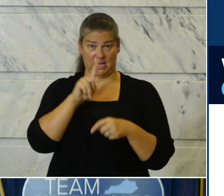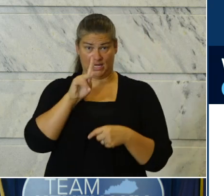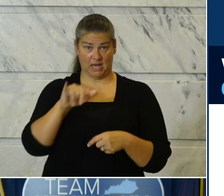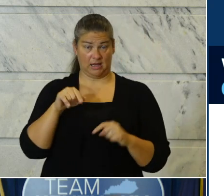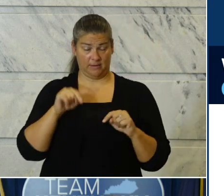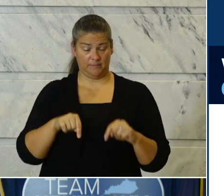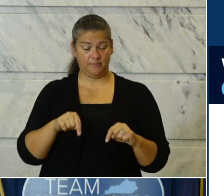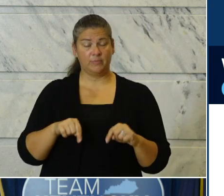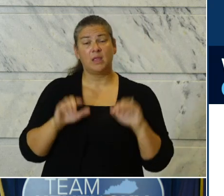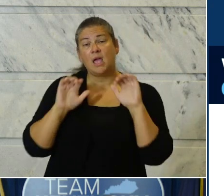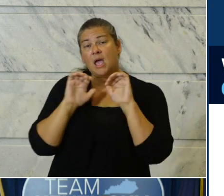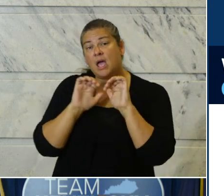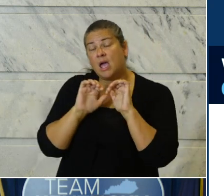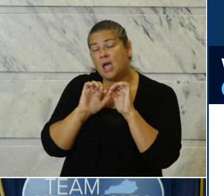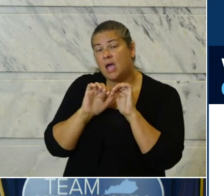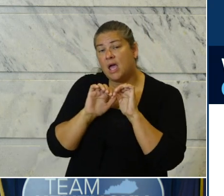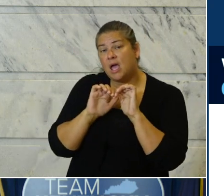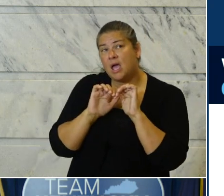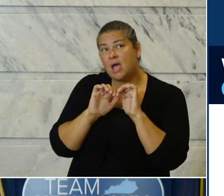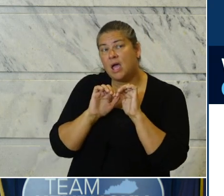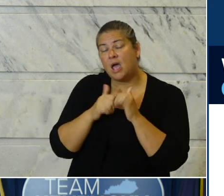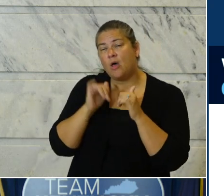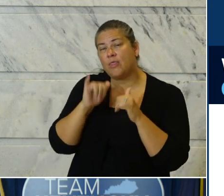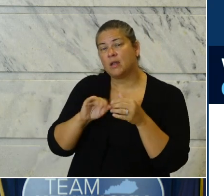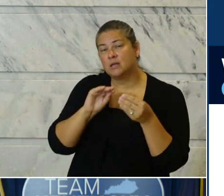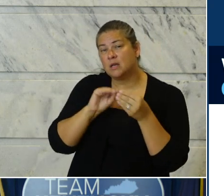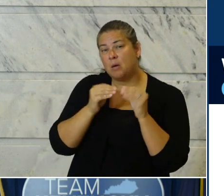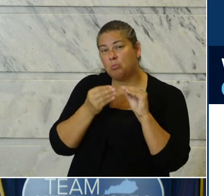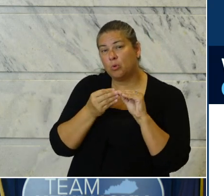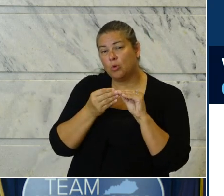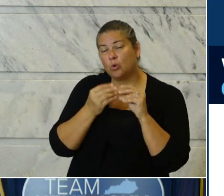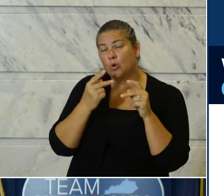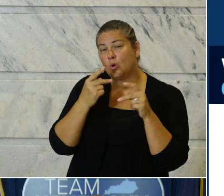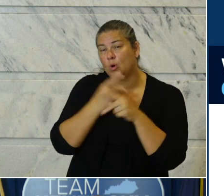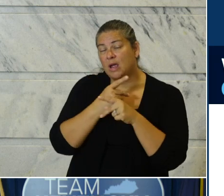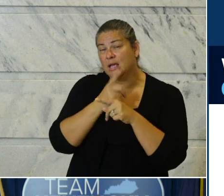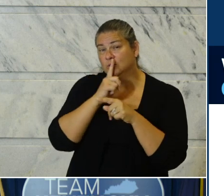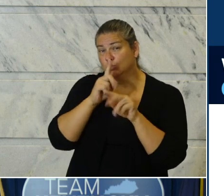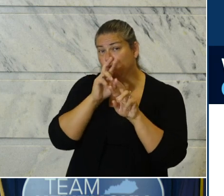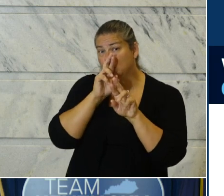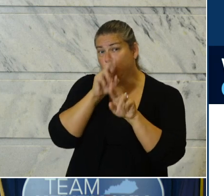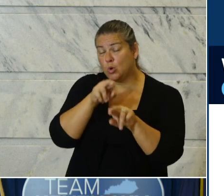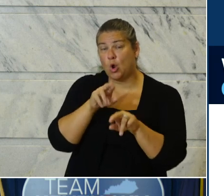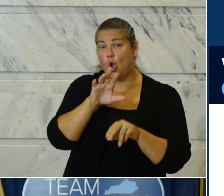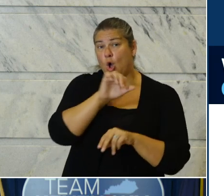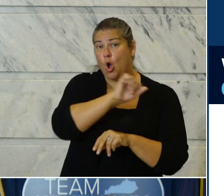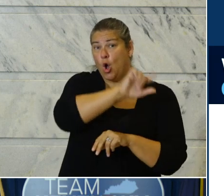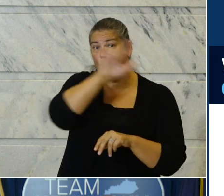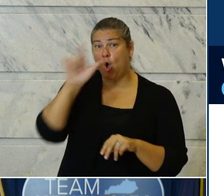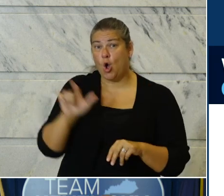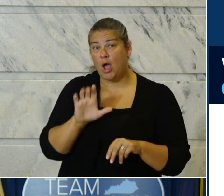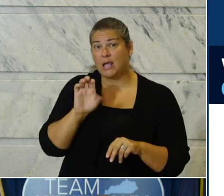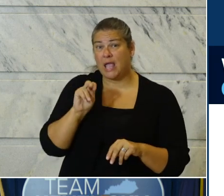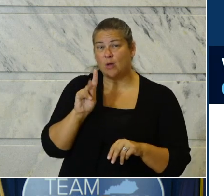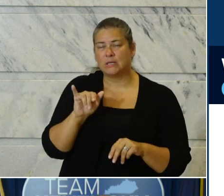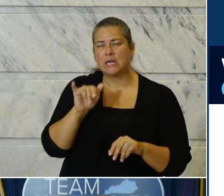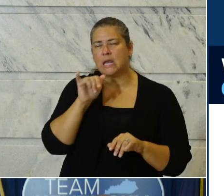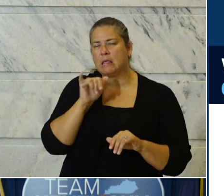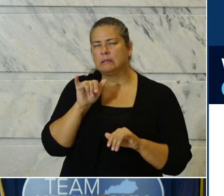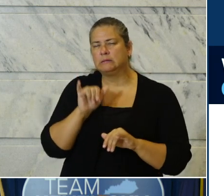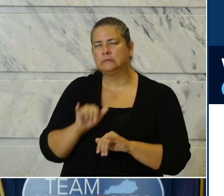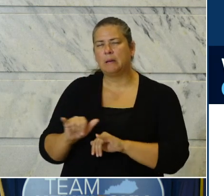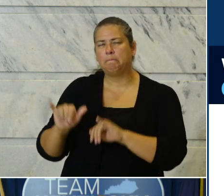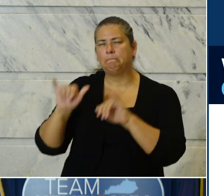the data is reported, and because not all counties get the same degree of data, it is difficult to get that at all the